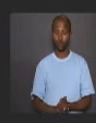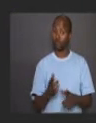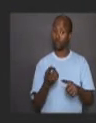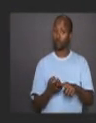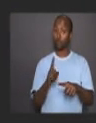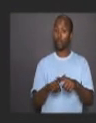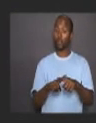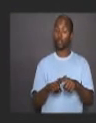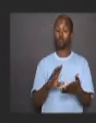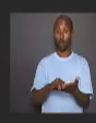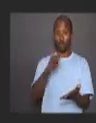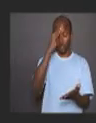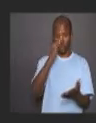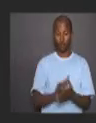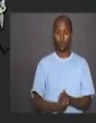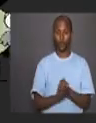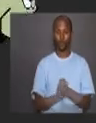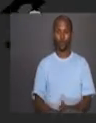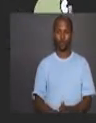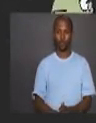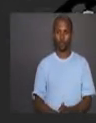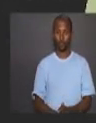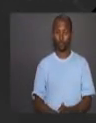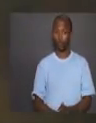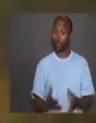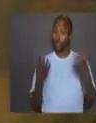Let's get back to our lesson.